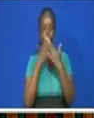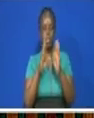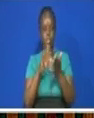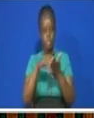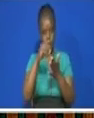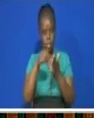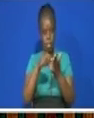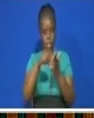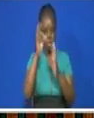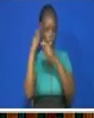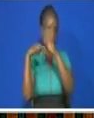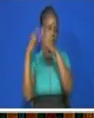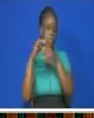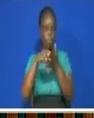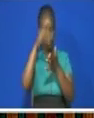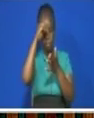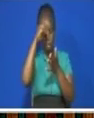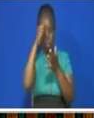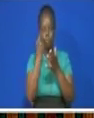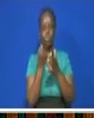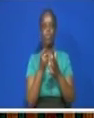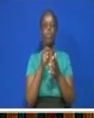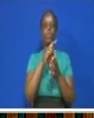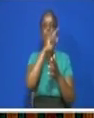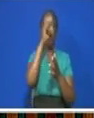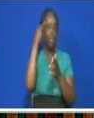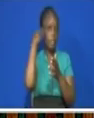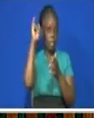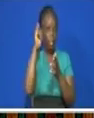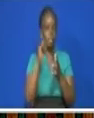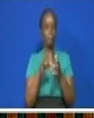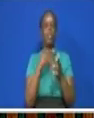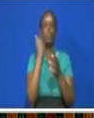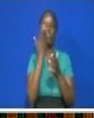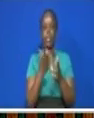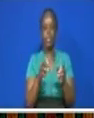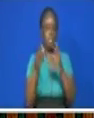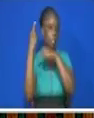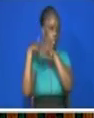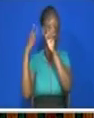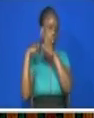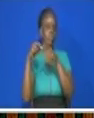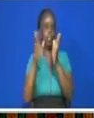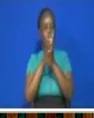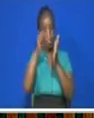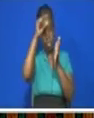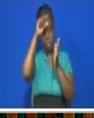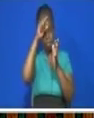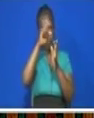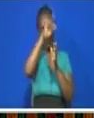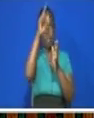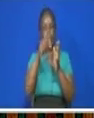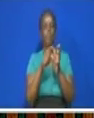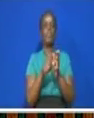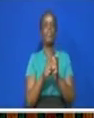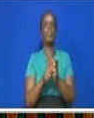learn a few tips on how to answer history and government examination questions. So